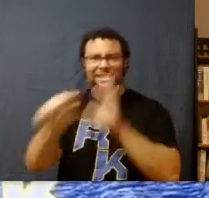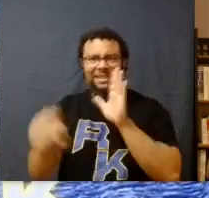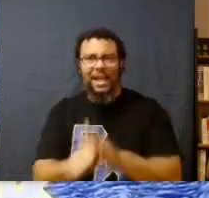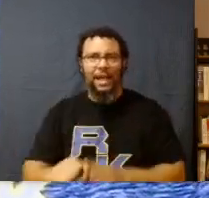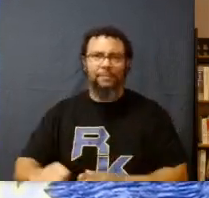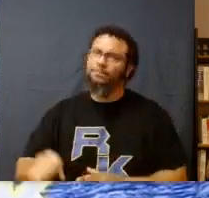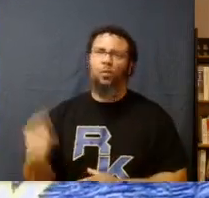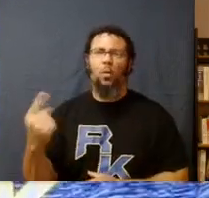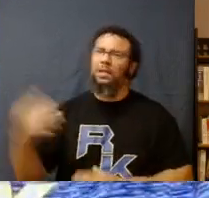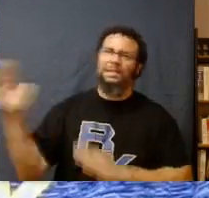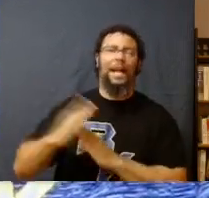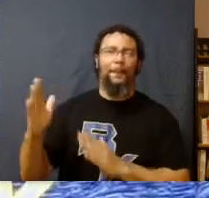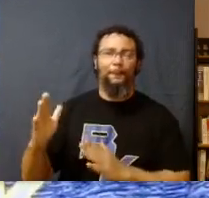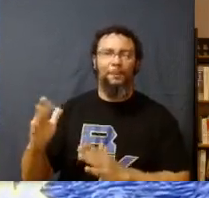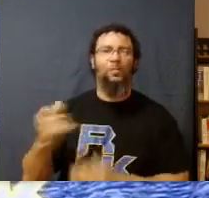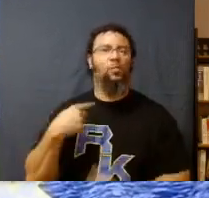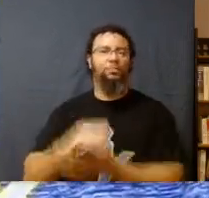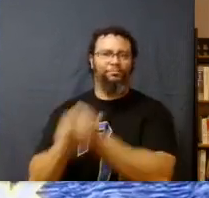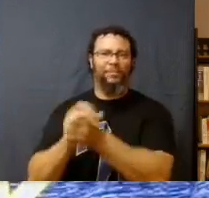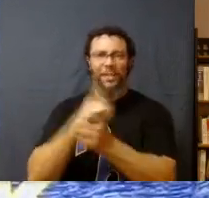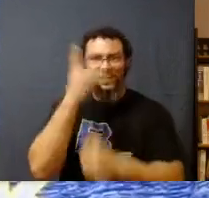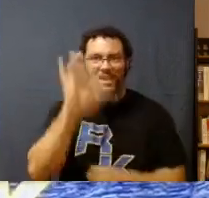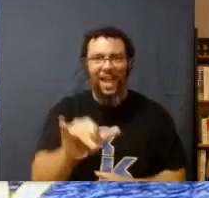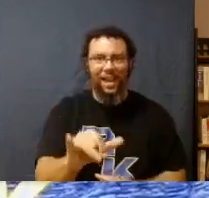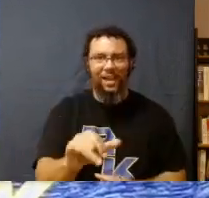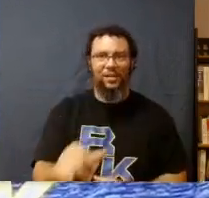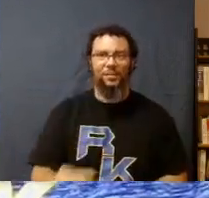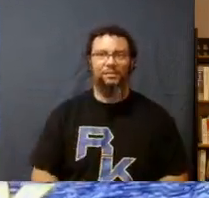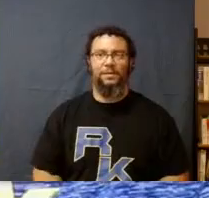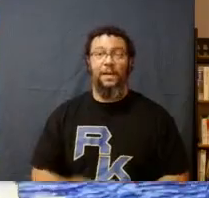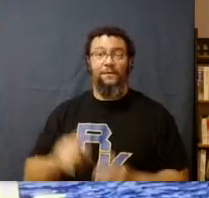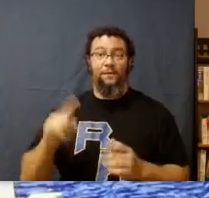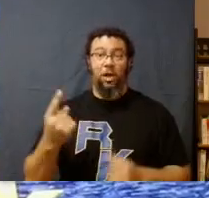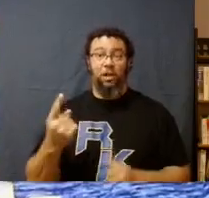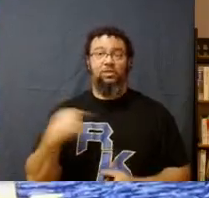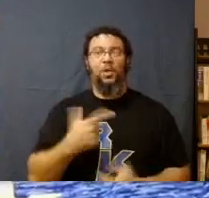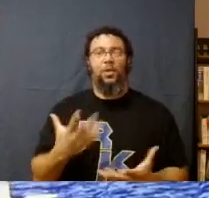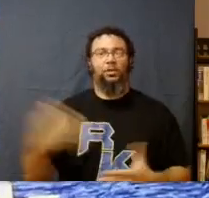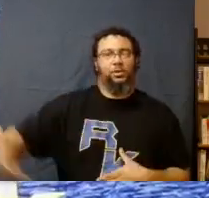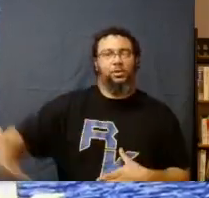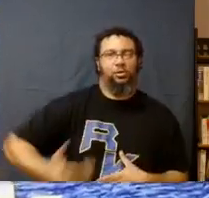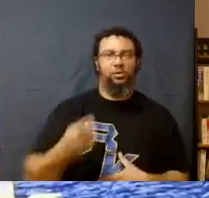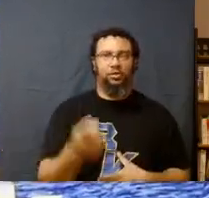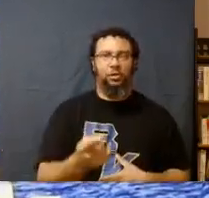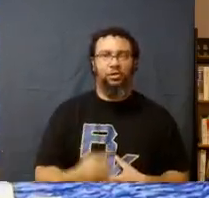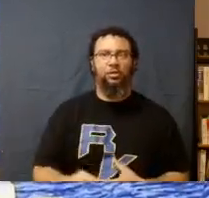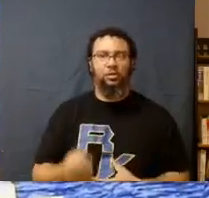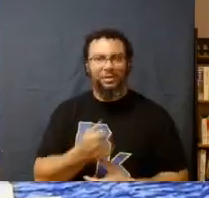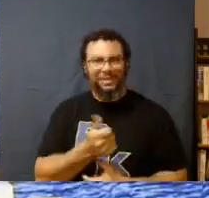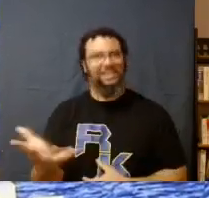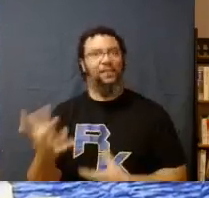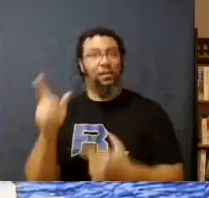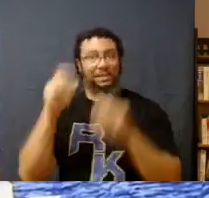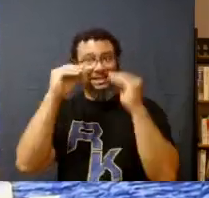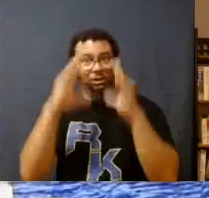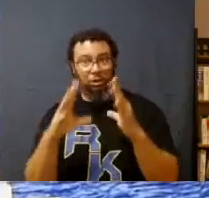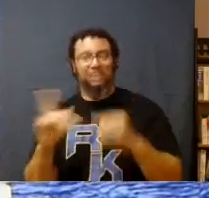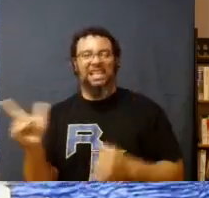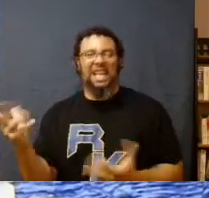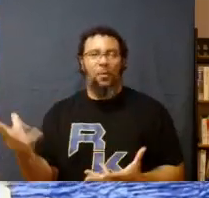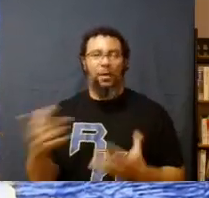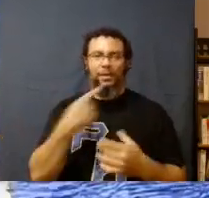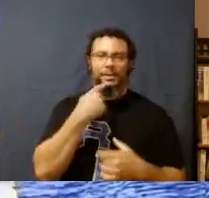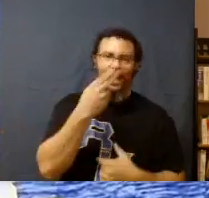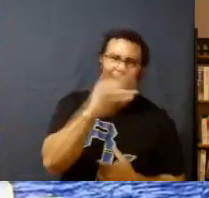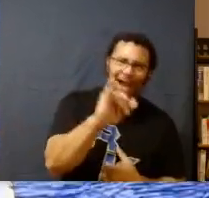that. First thing first, we are going to start by introducing you to a number of our teachers. A number of our teachers want to say hi, they want to say good morning, they